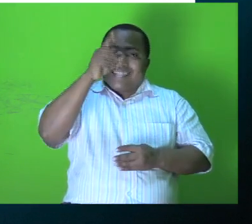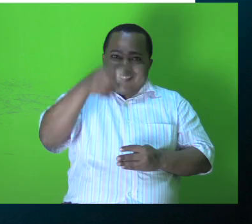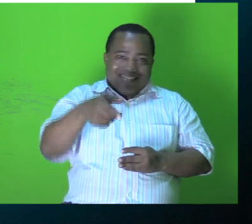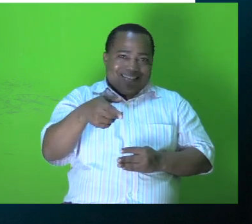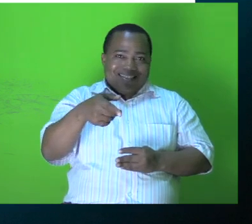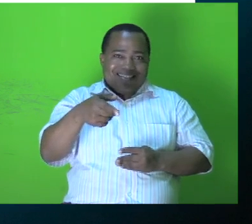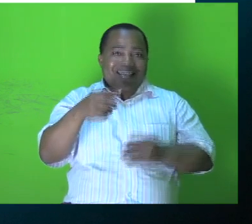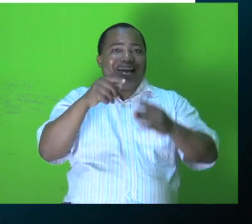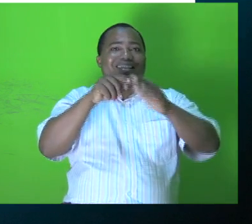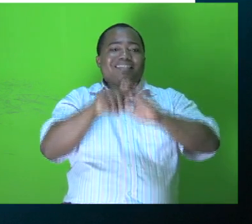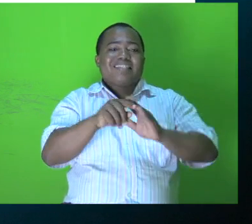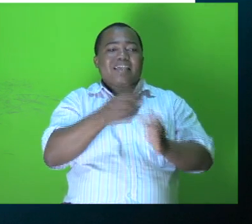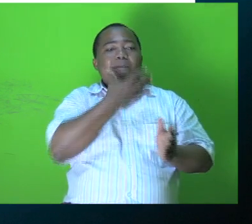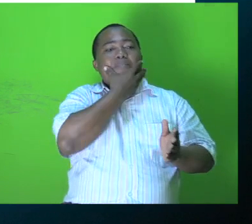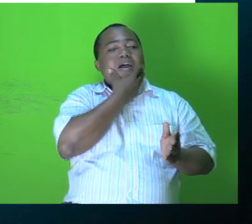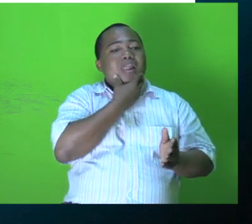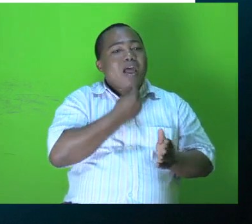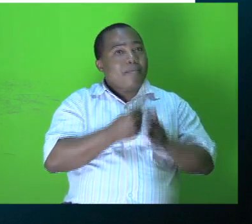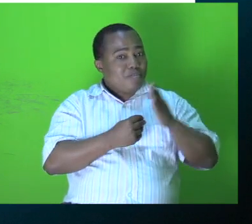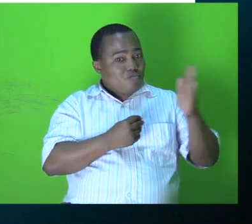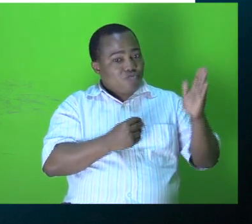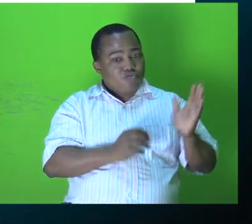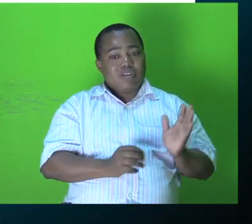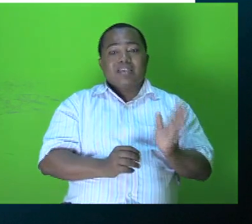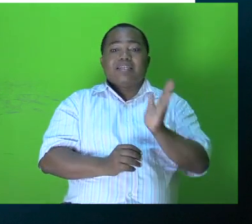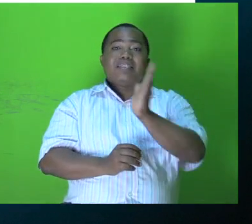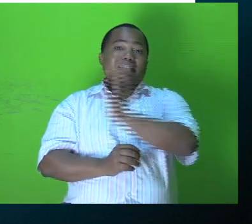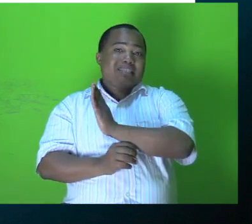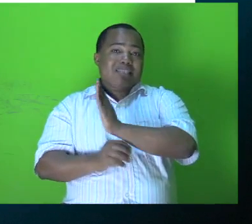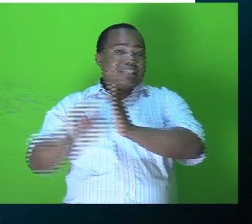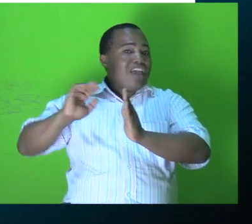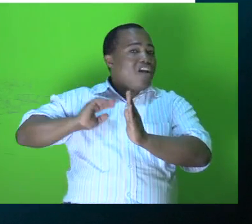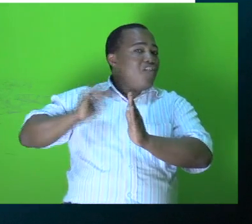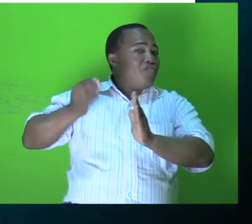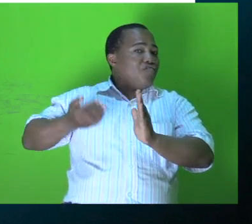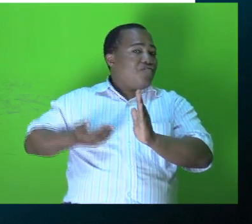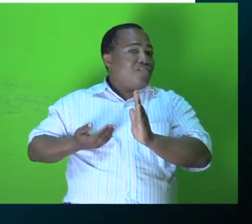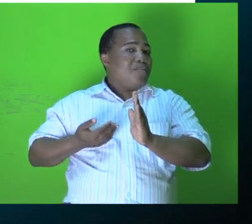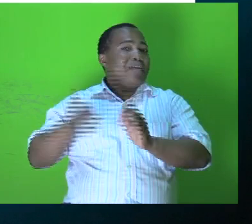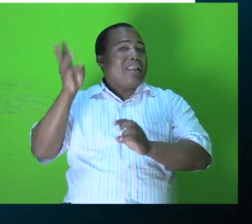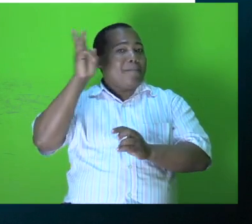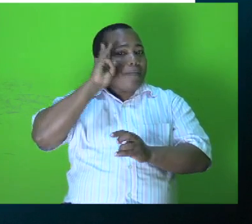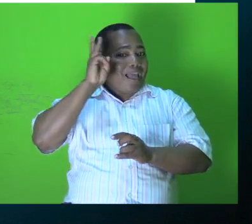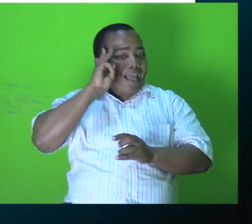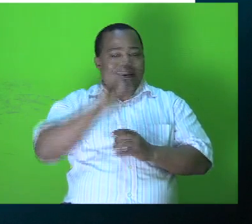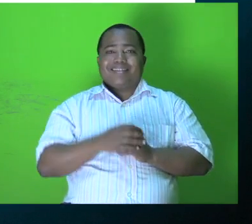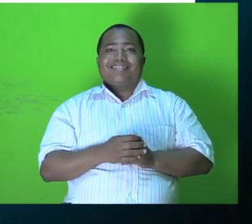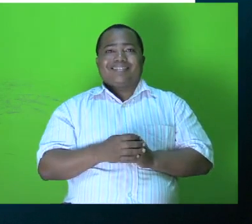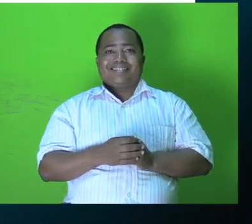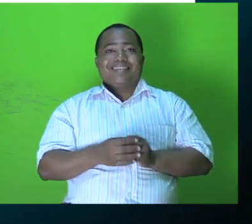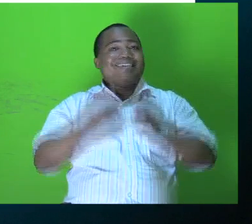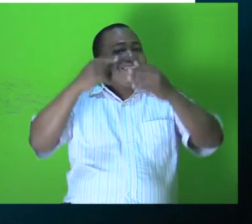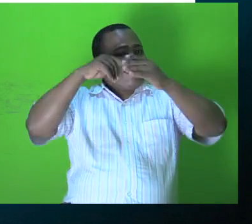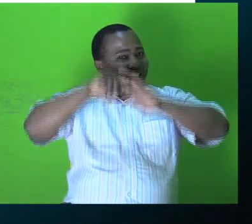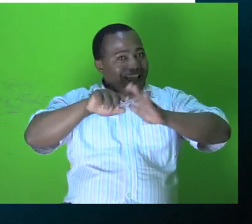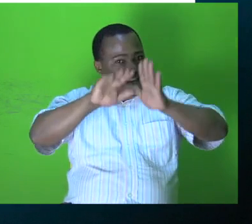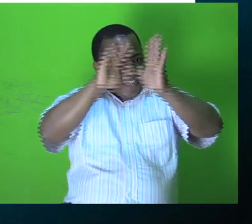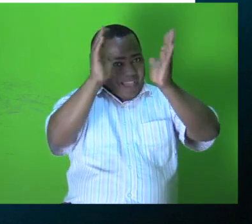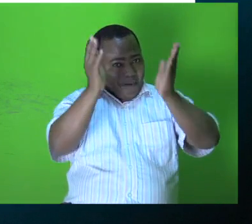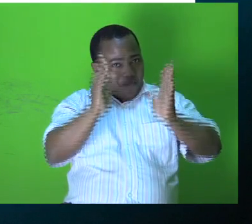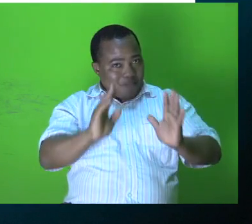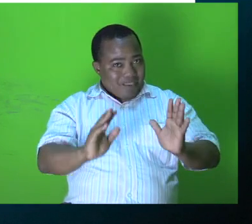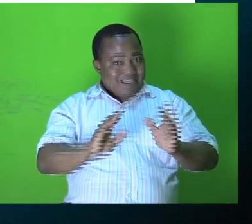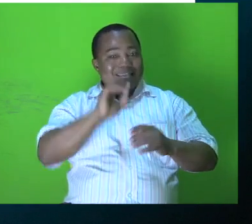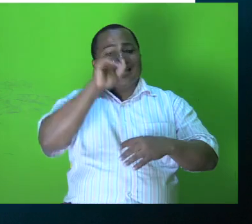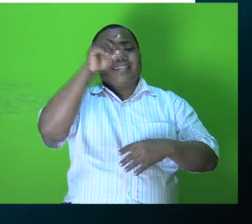if this is a male parent and if this is the female parent, within their body there is